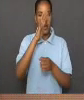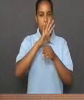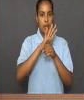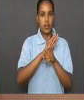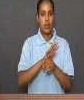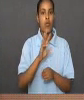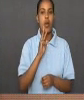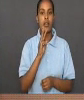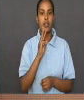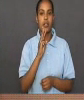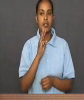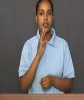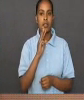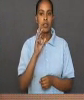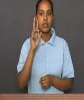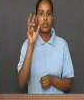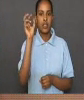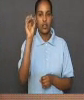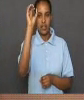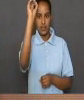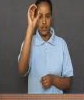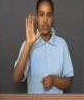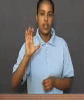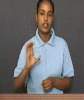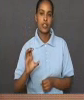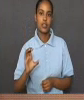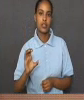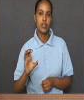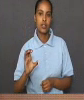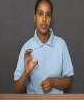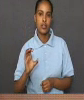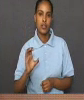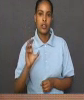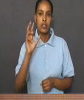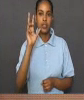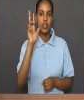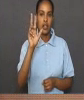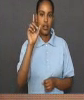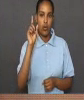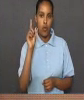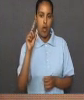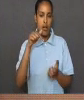pressure of water at 30 degrees Celsius is